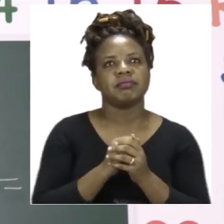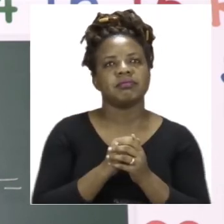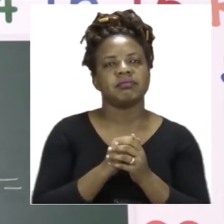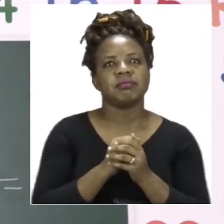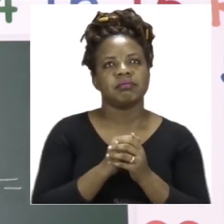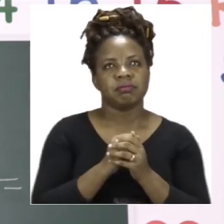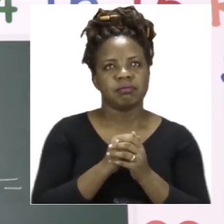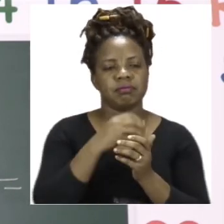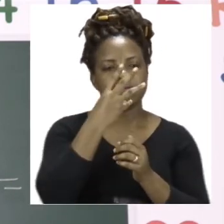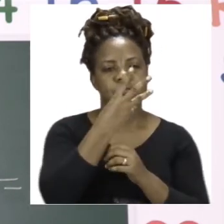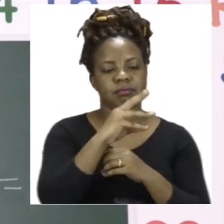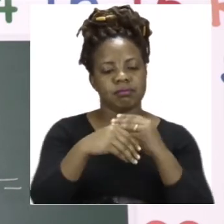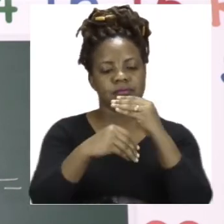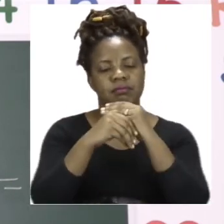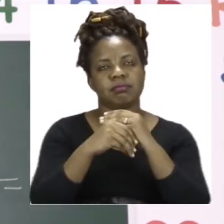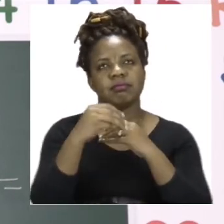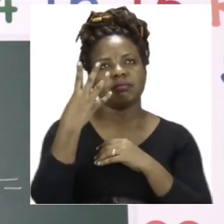is 10.